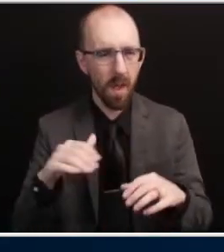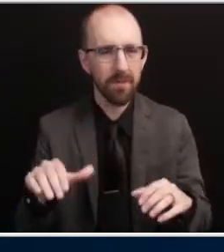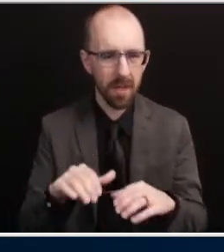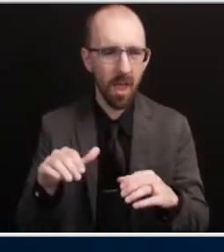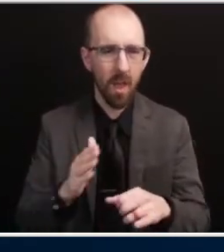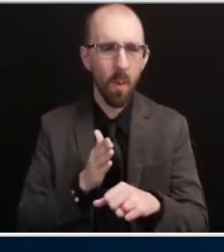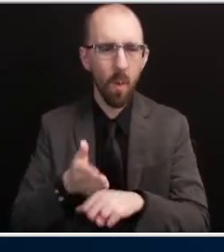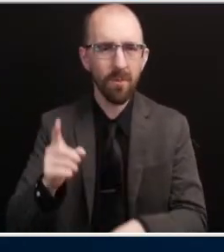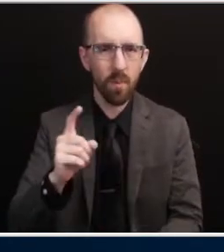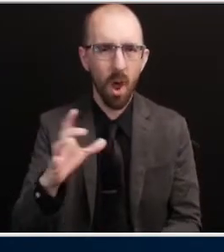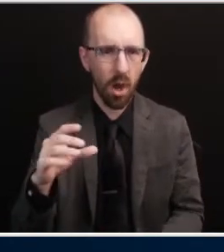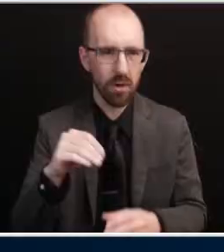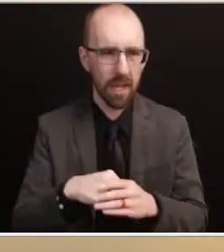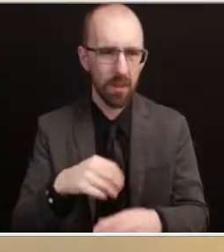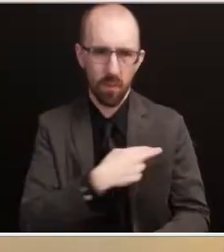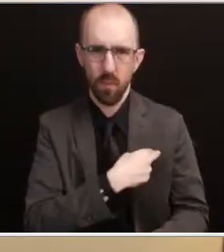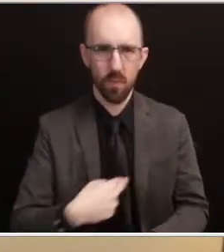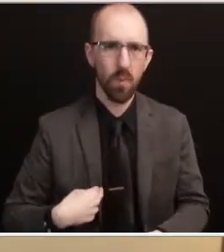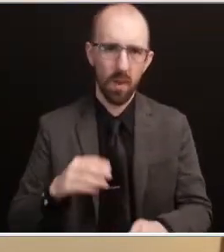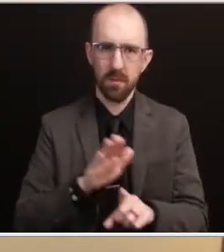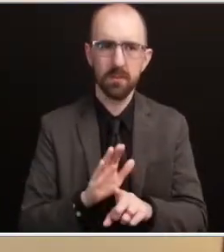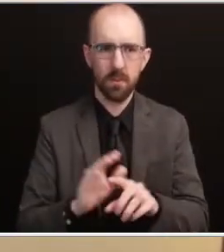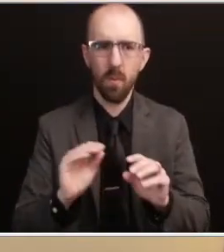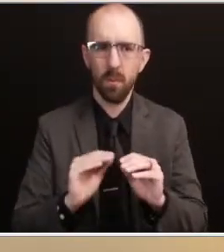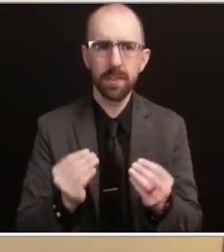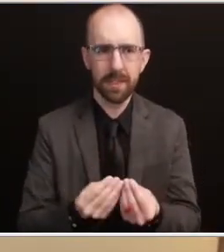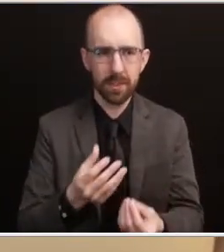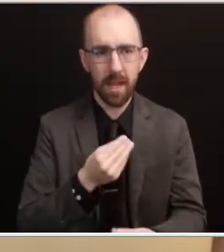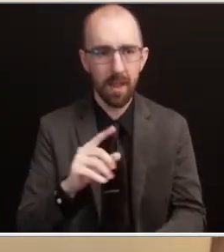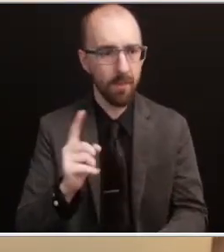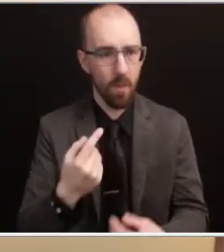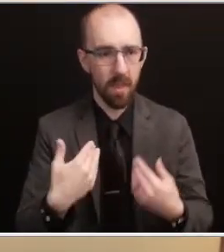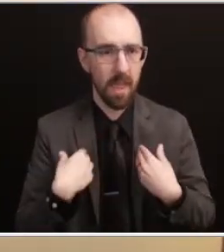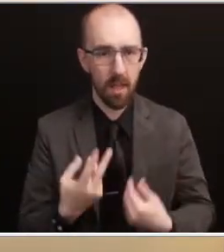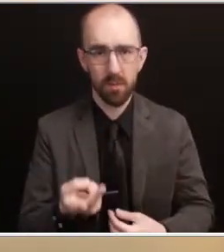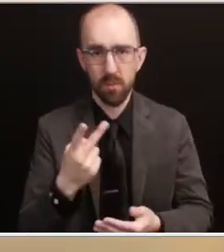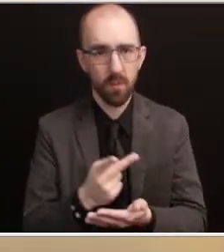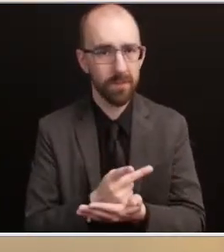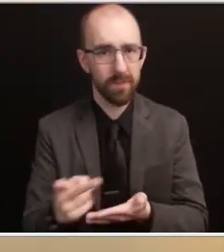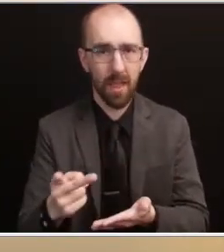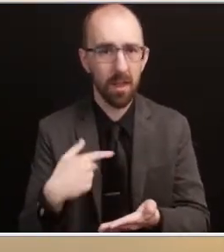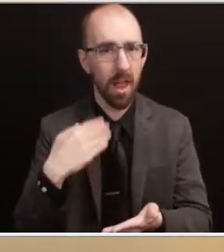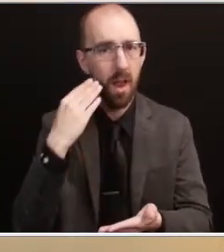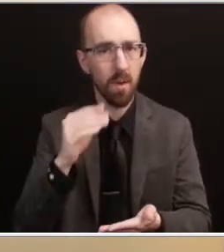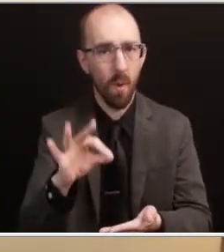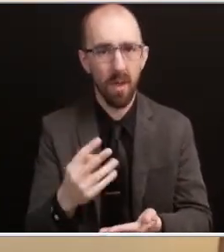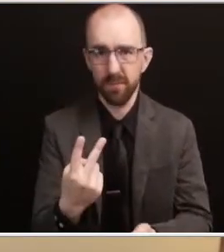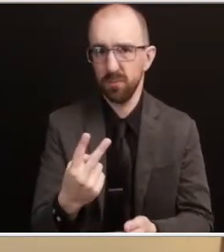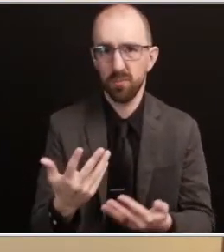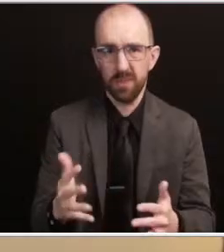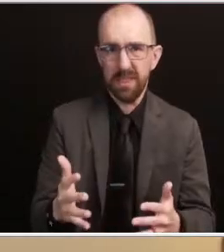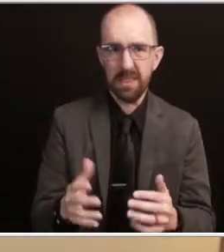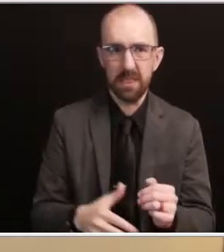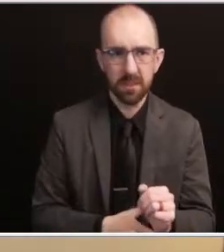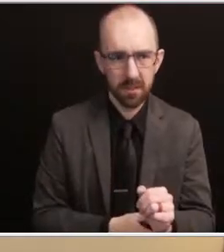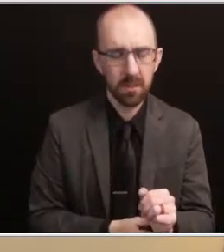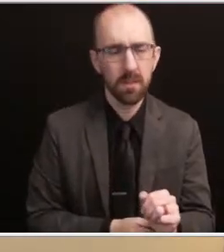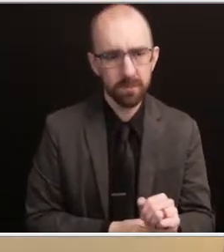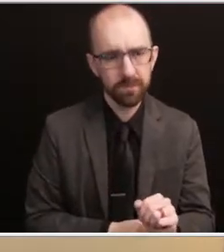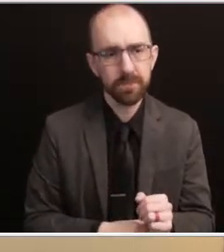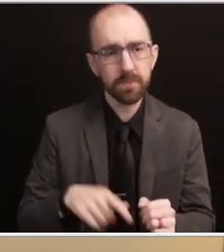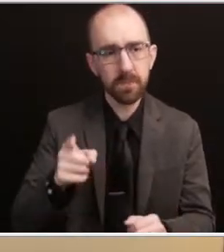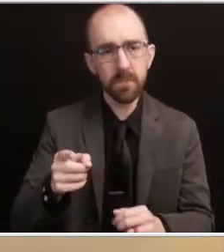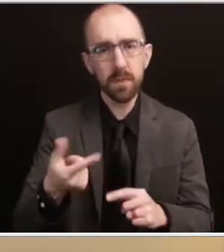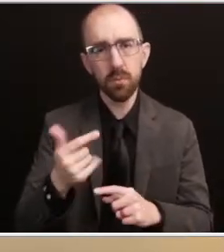over 100 in the Royals organization, and I've only had 2 failures that I know of. And these grafts